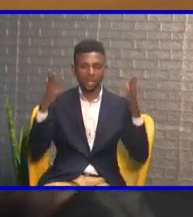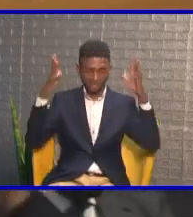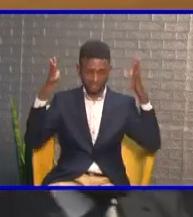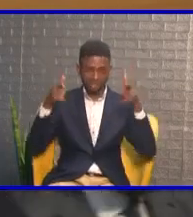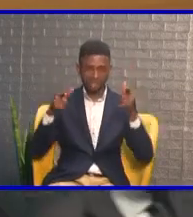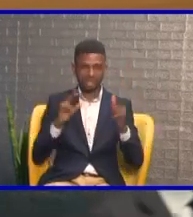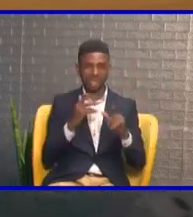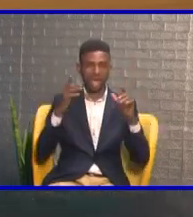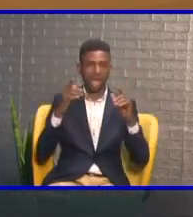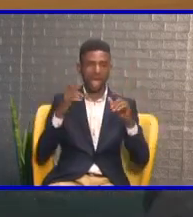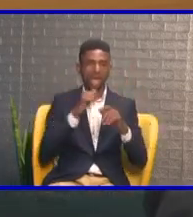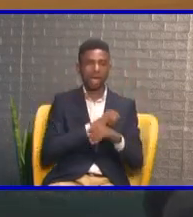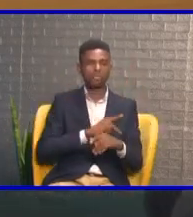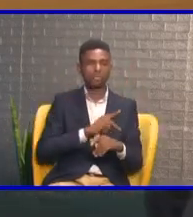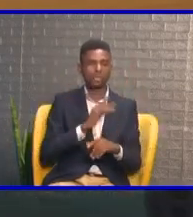appreciate